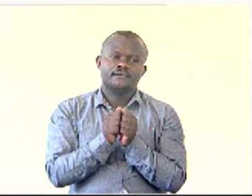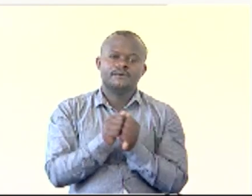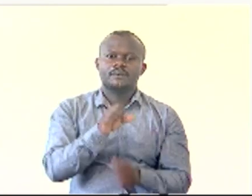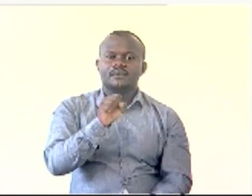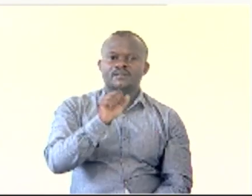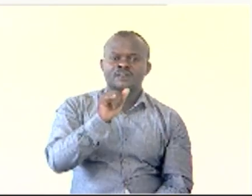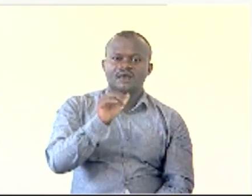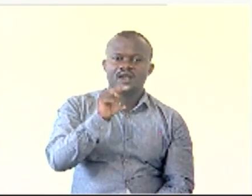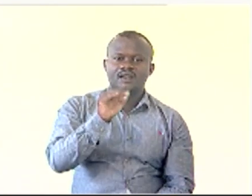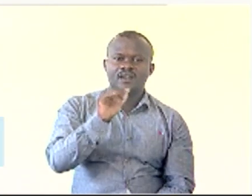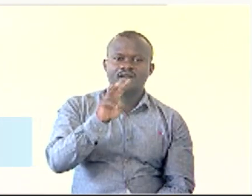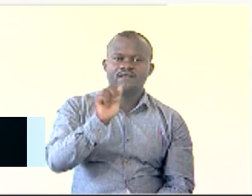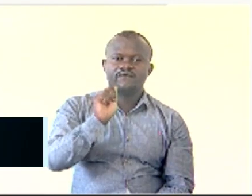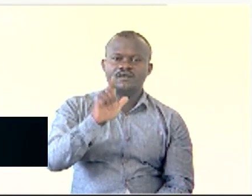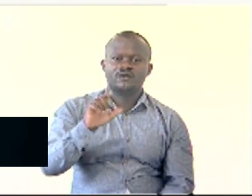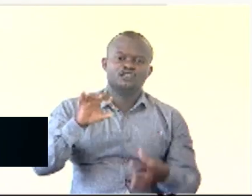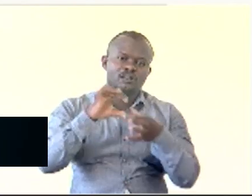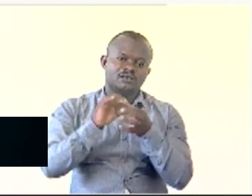synovial fluid, the structure of the synovial joint.